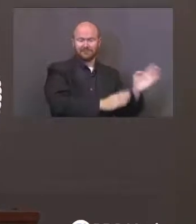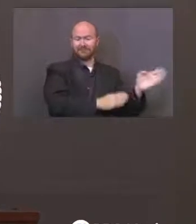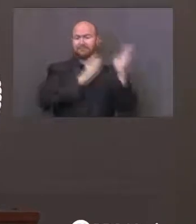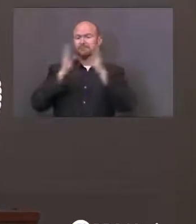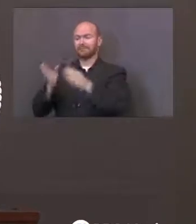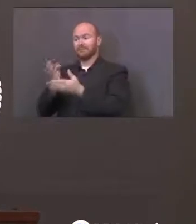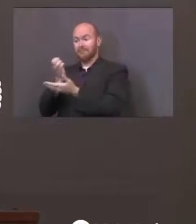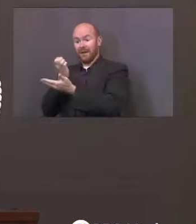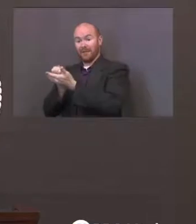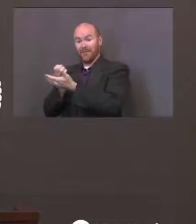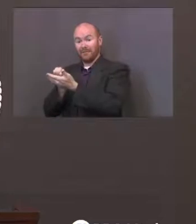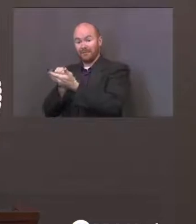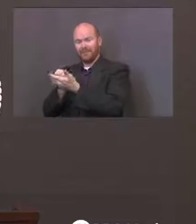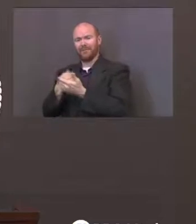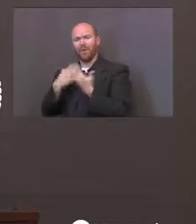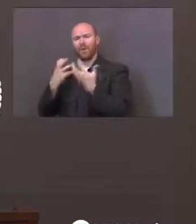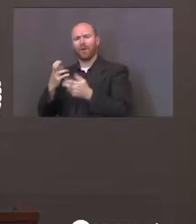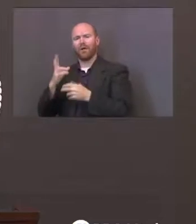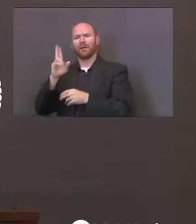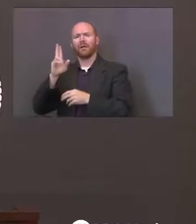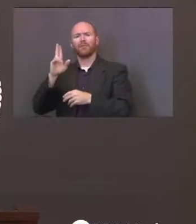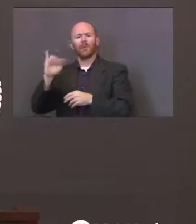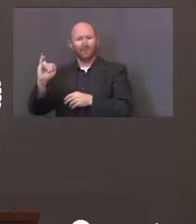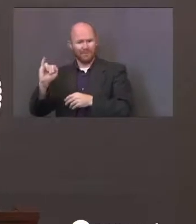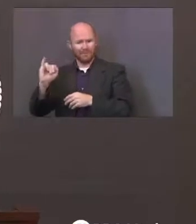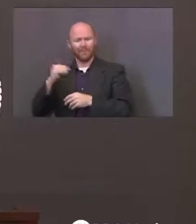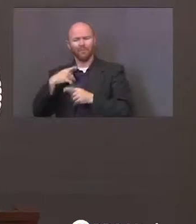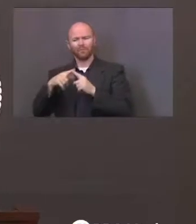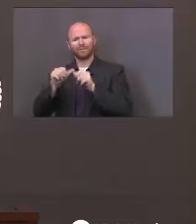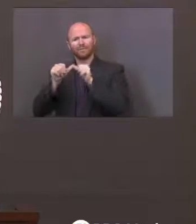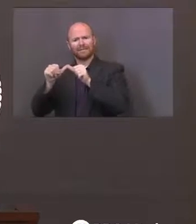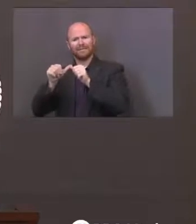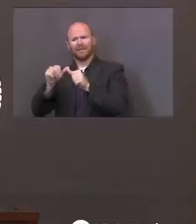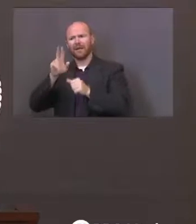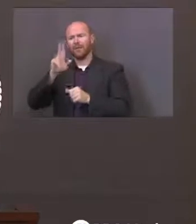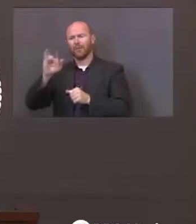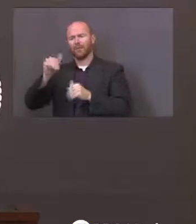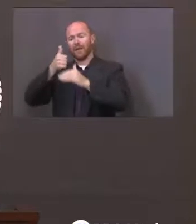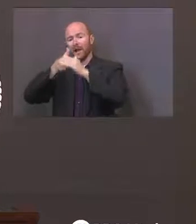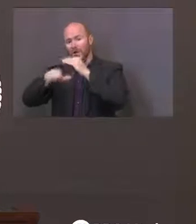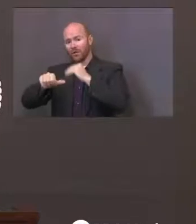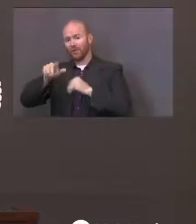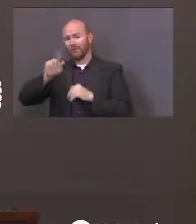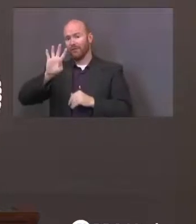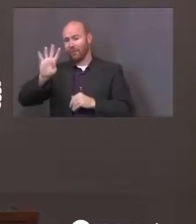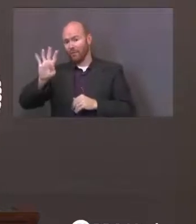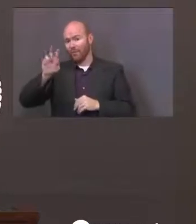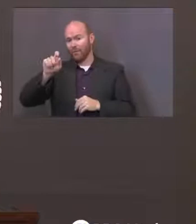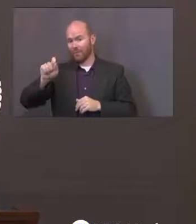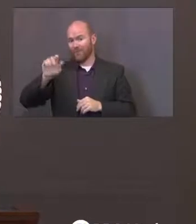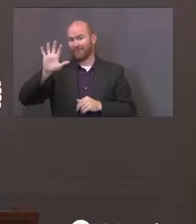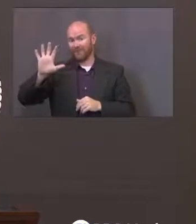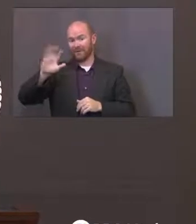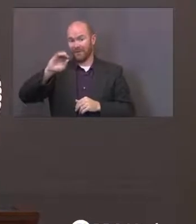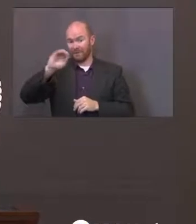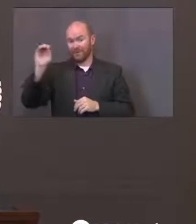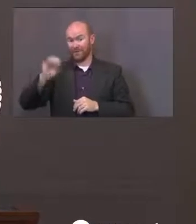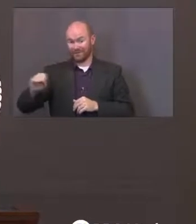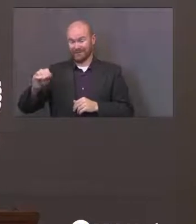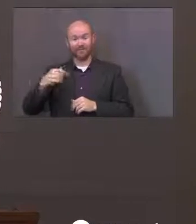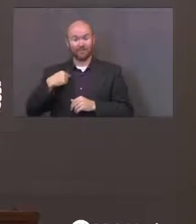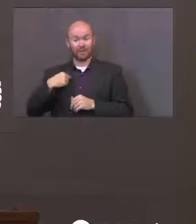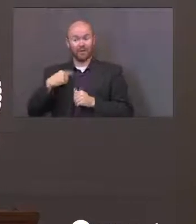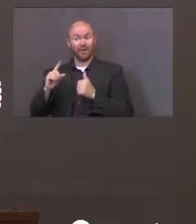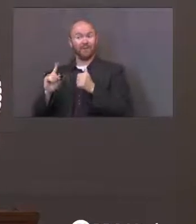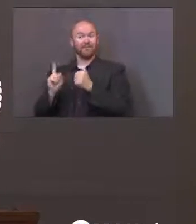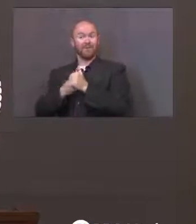want unemployment we want to be able to maintain unemployment under 4.5%. Now, we're very fortunate to be the first state to